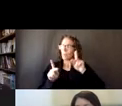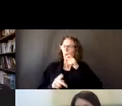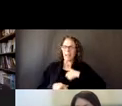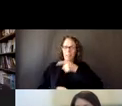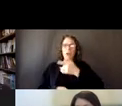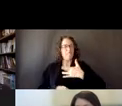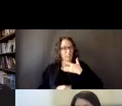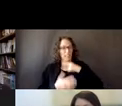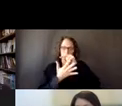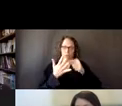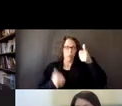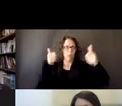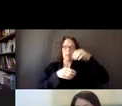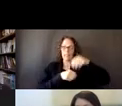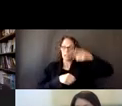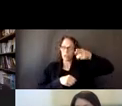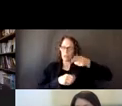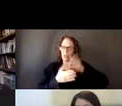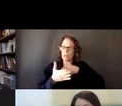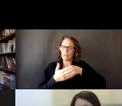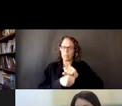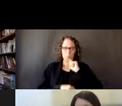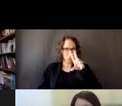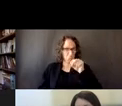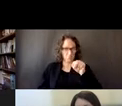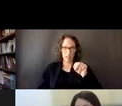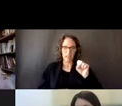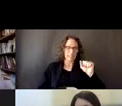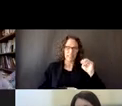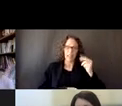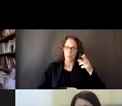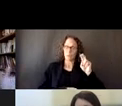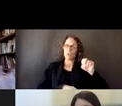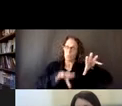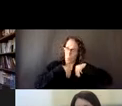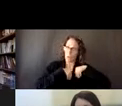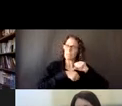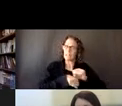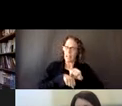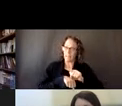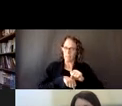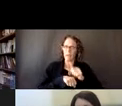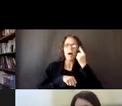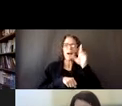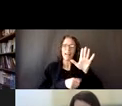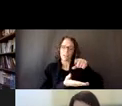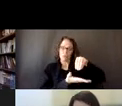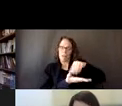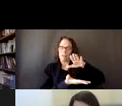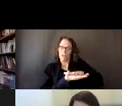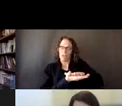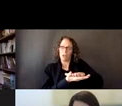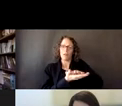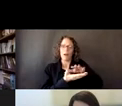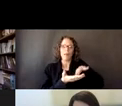On one occasion, he had purchased two men for $1,500. And I found this record not in Texas. I found this record in